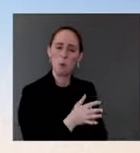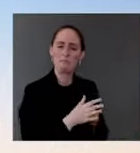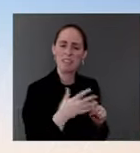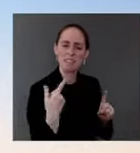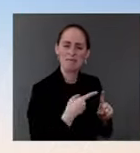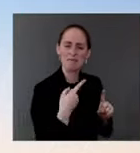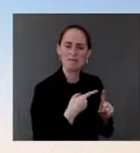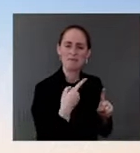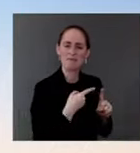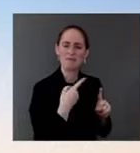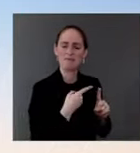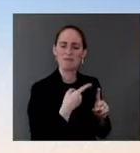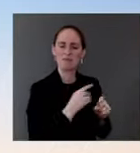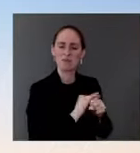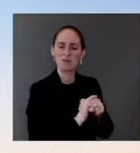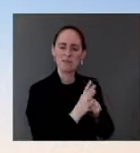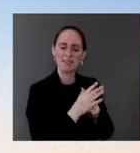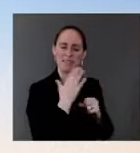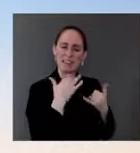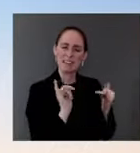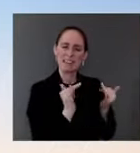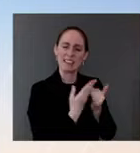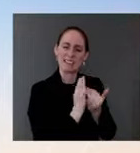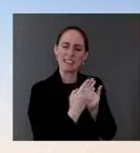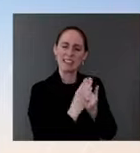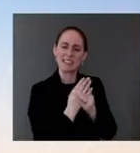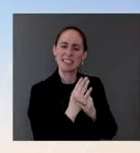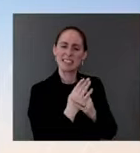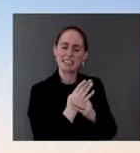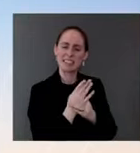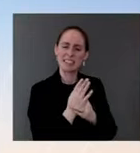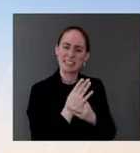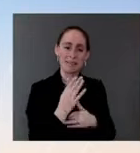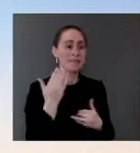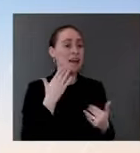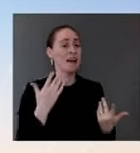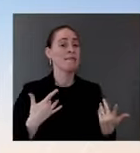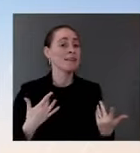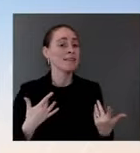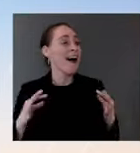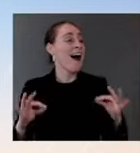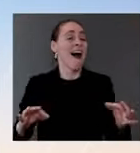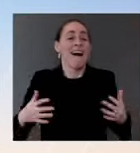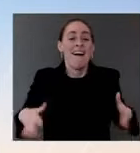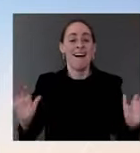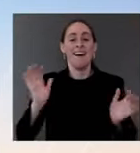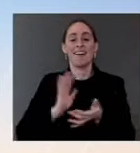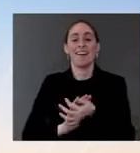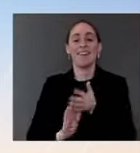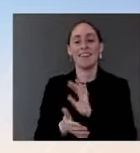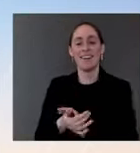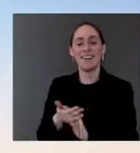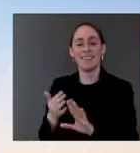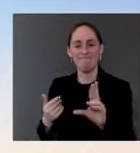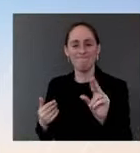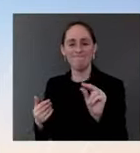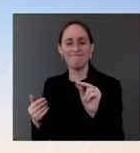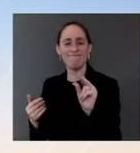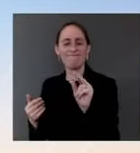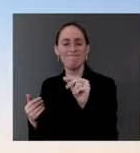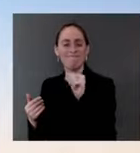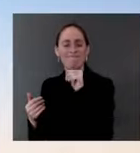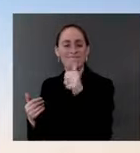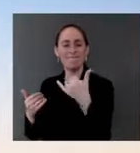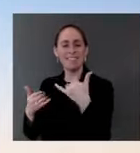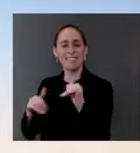sooner. We have new variants that have come up, and people are looking to get back to a normal version of life.